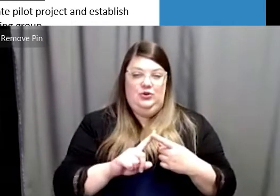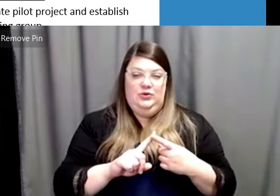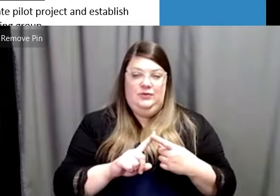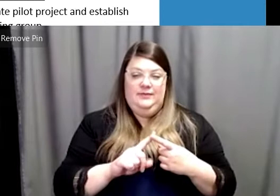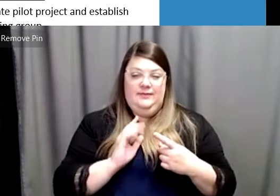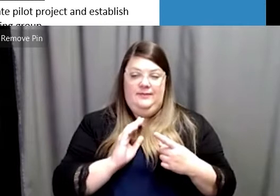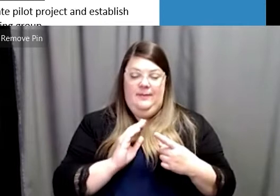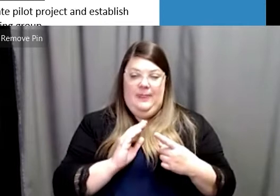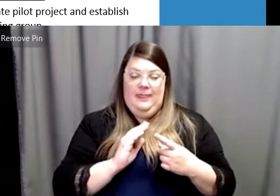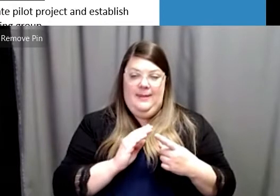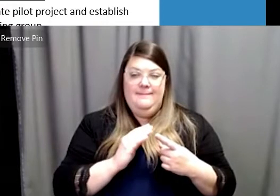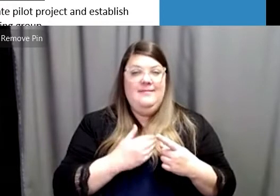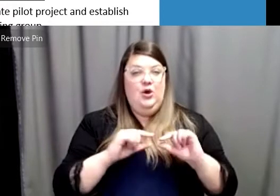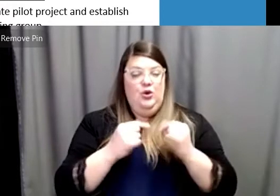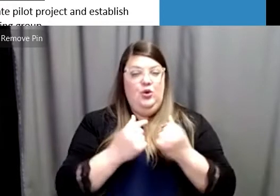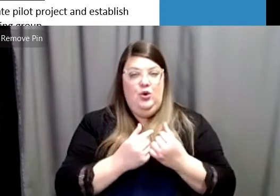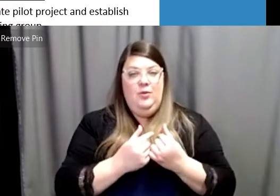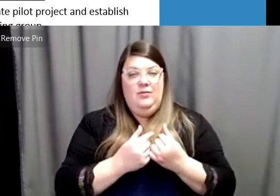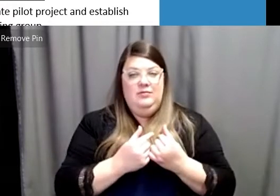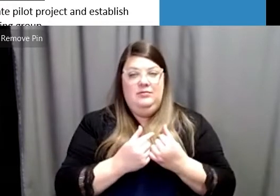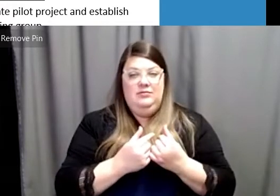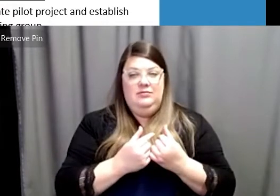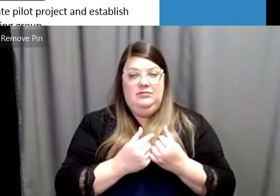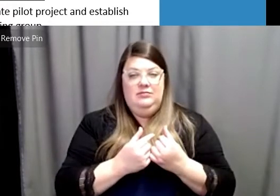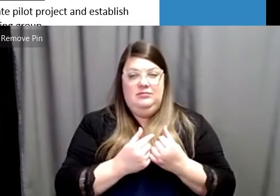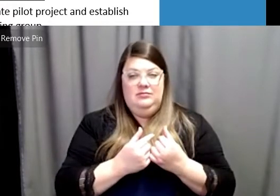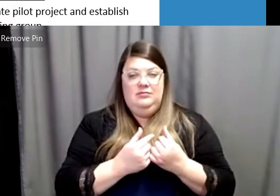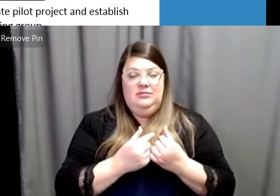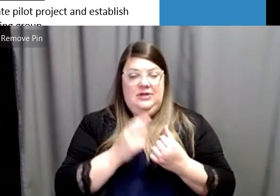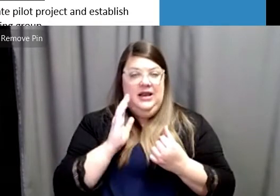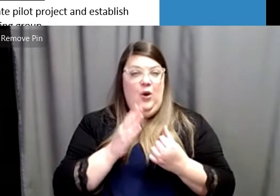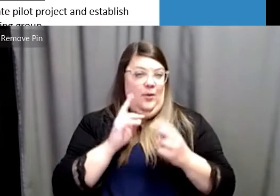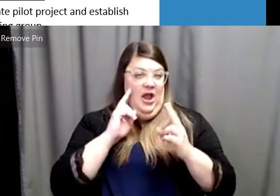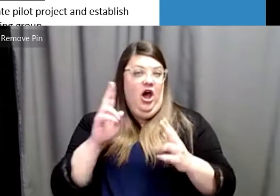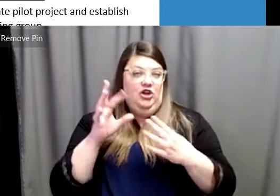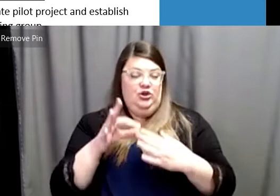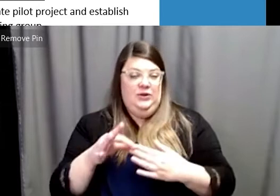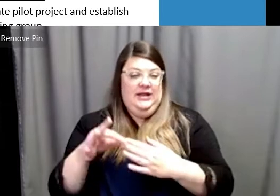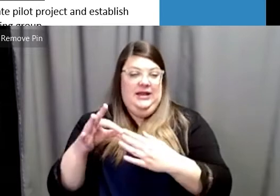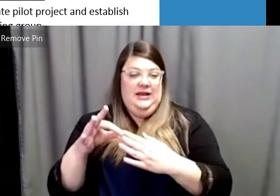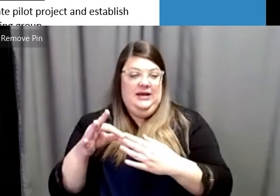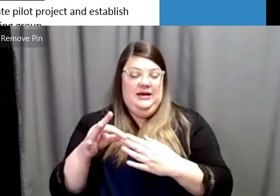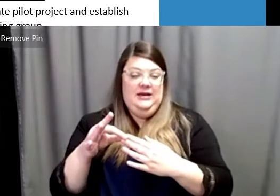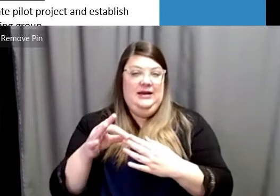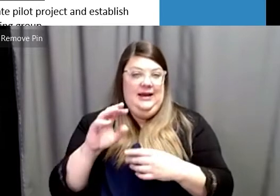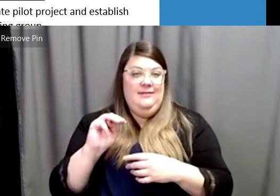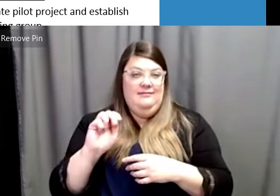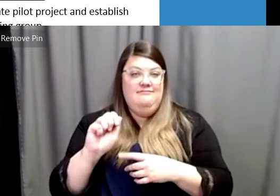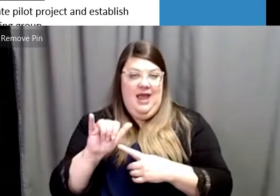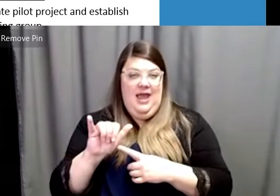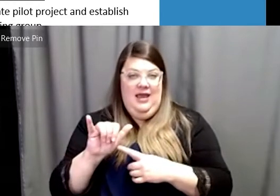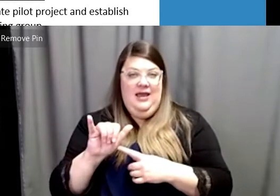our group that I'm going to be honored to lead in May, we